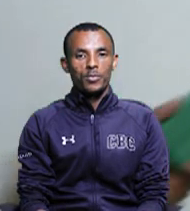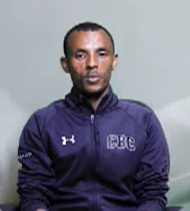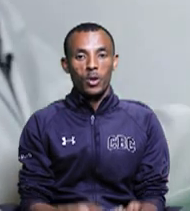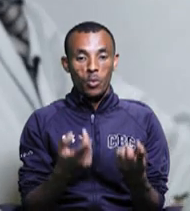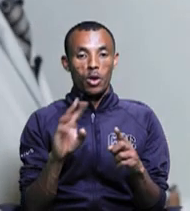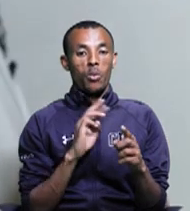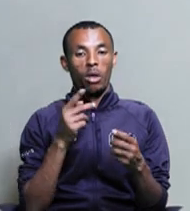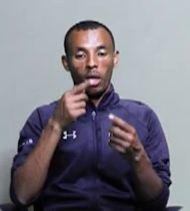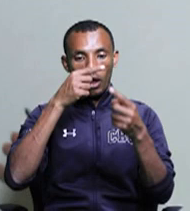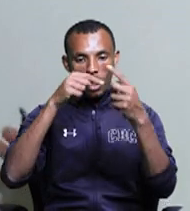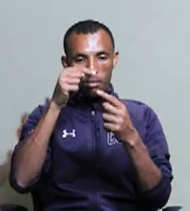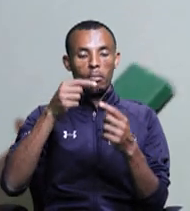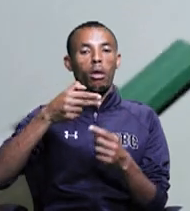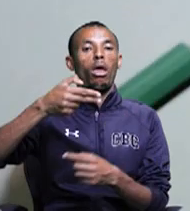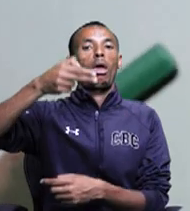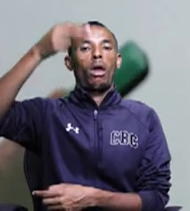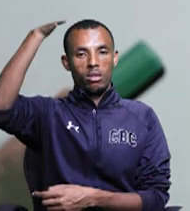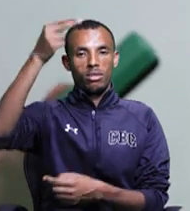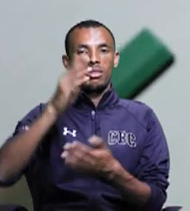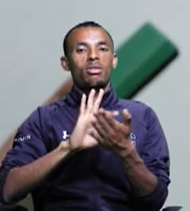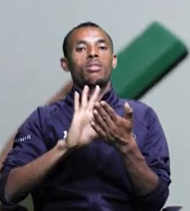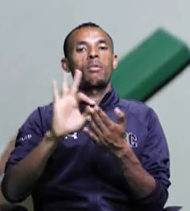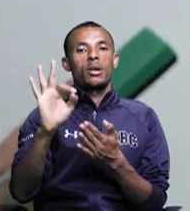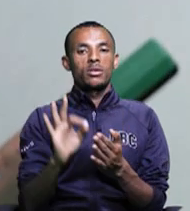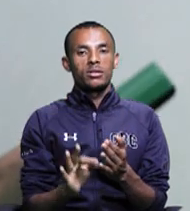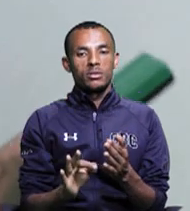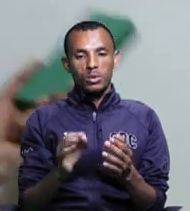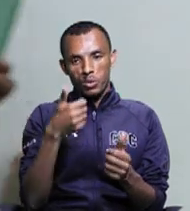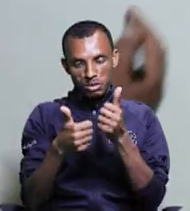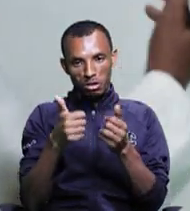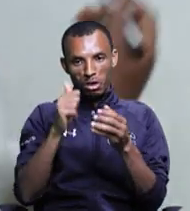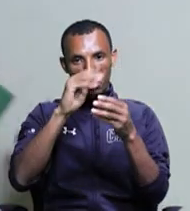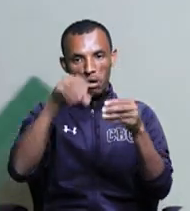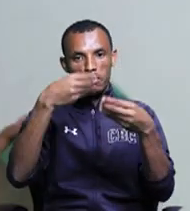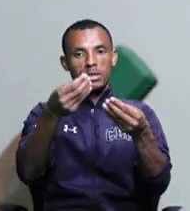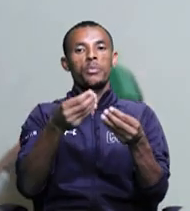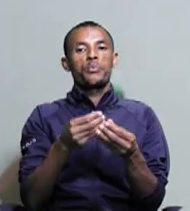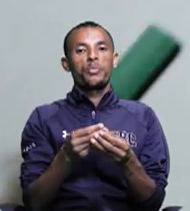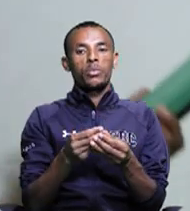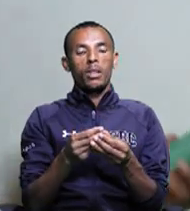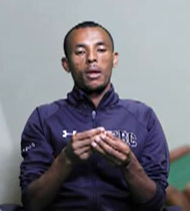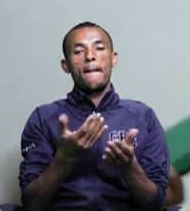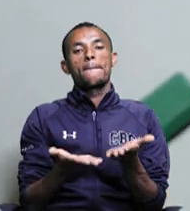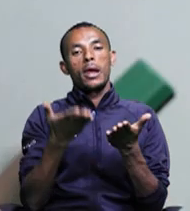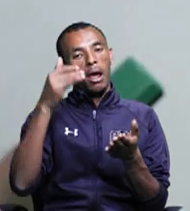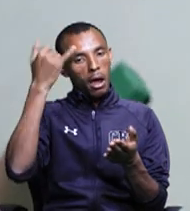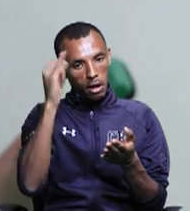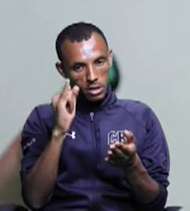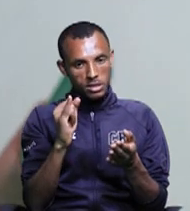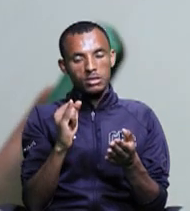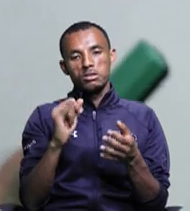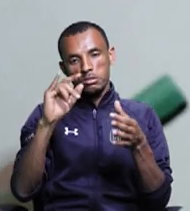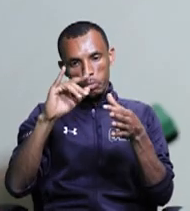When you come to height, it is a number which gives in terms of meter or in terms